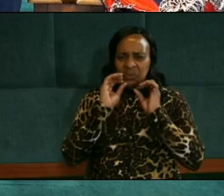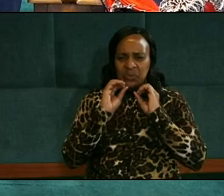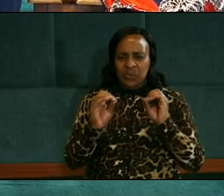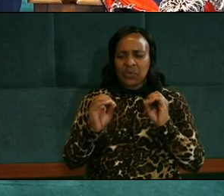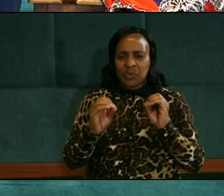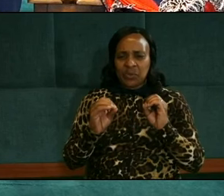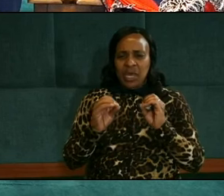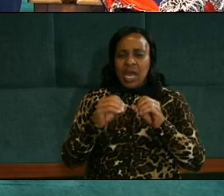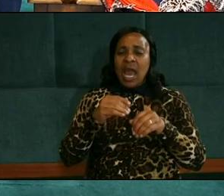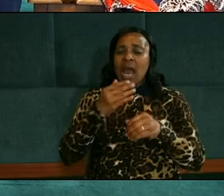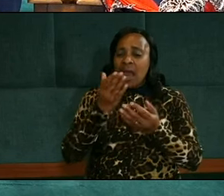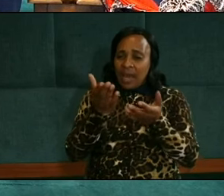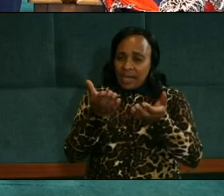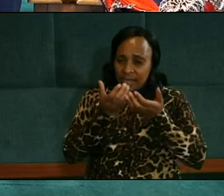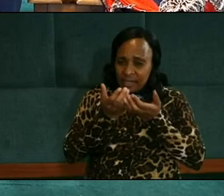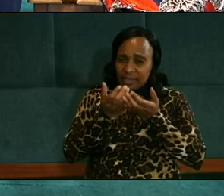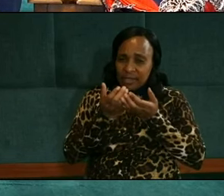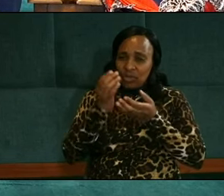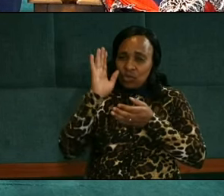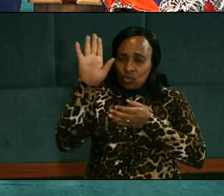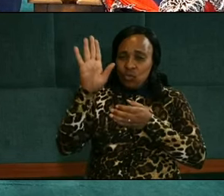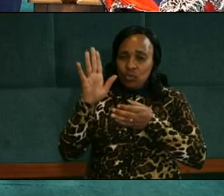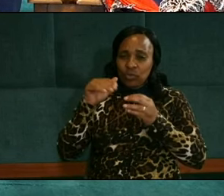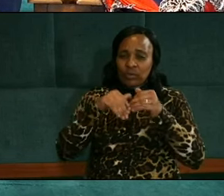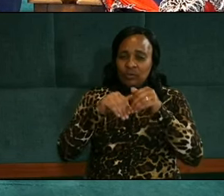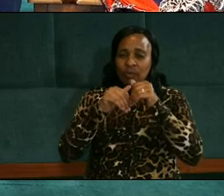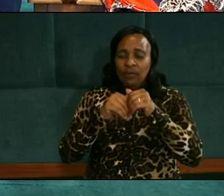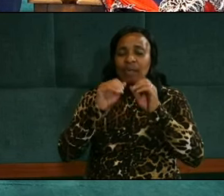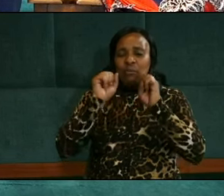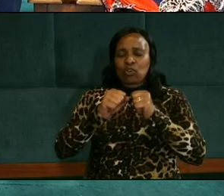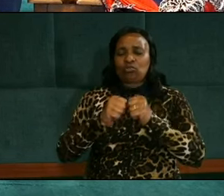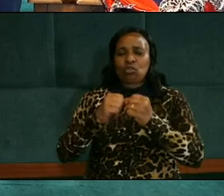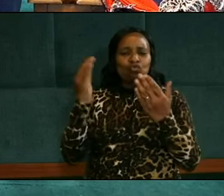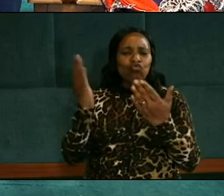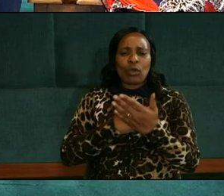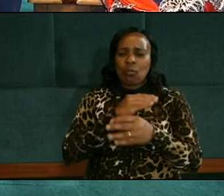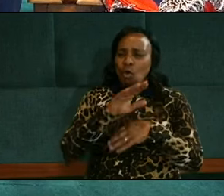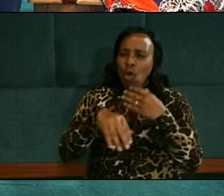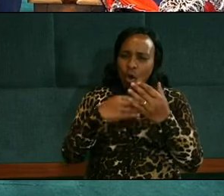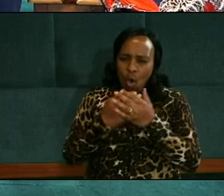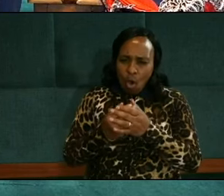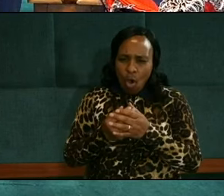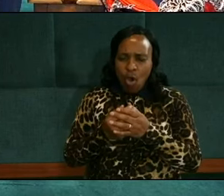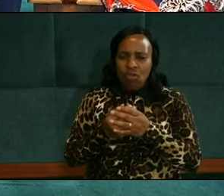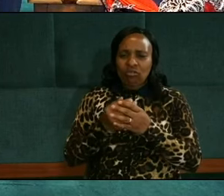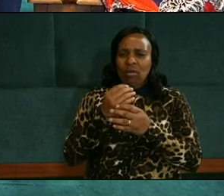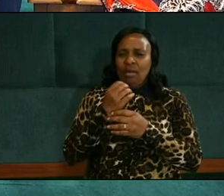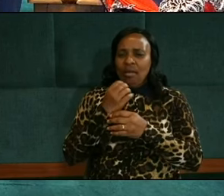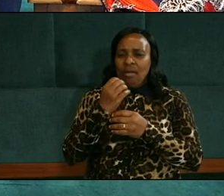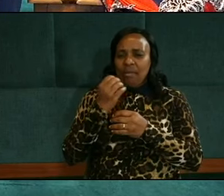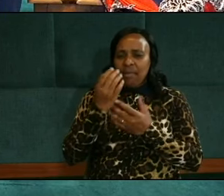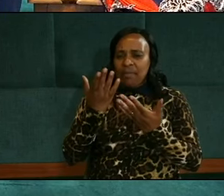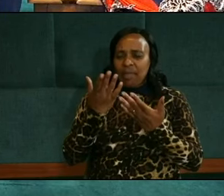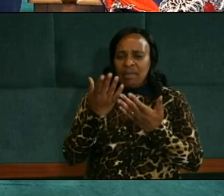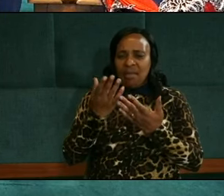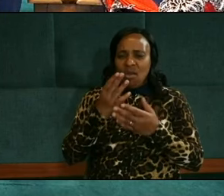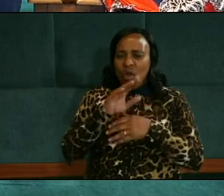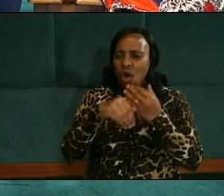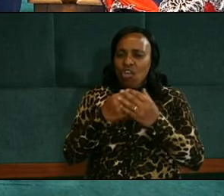God. Mm. He'll take away that rejection that you made